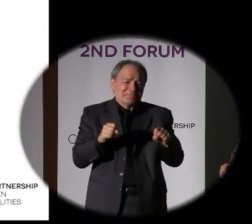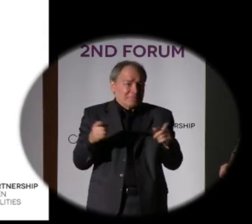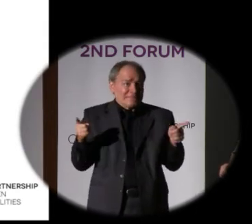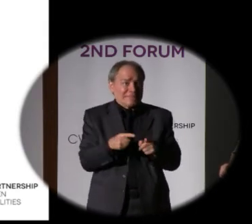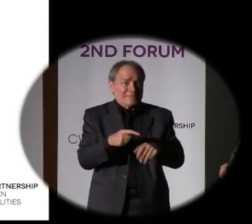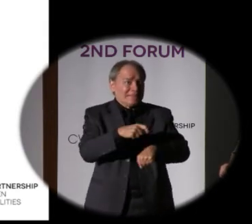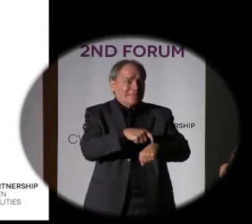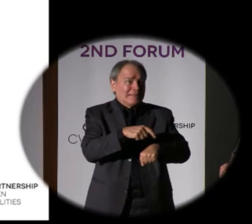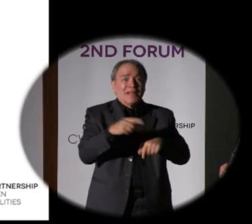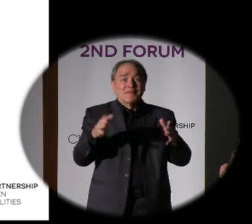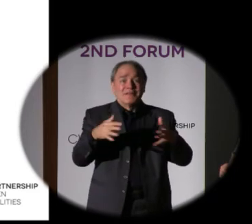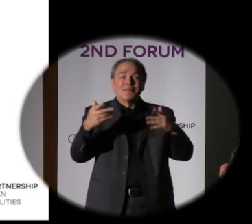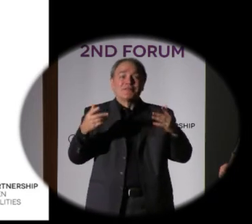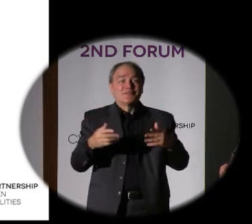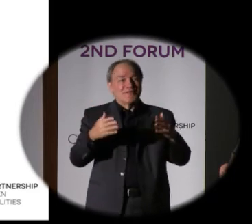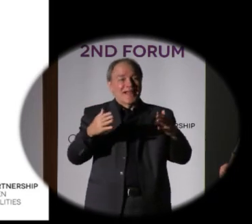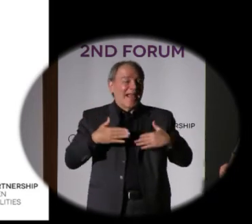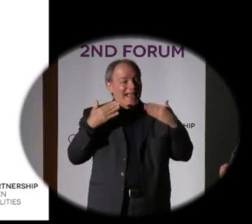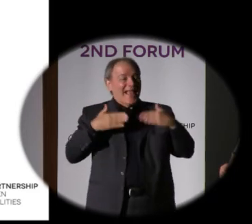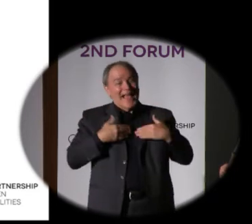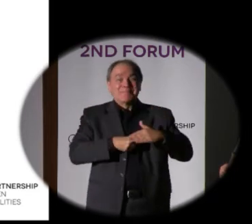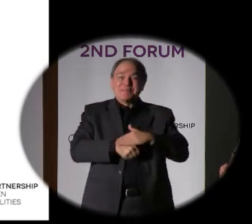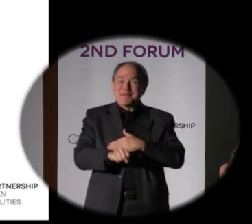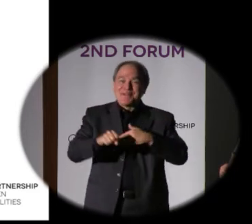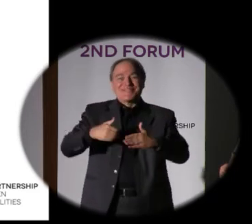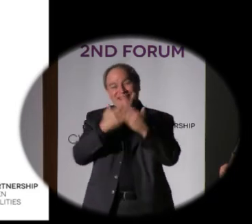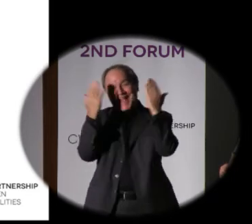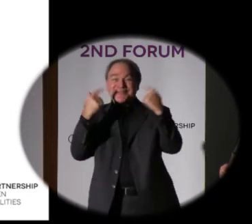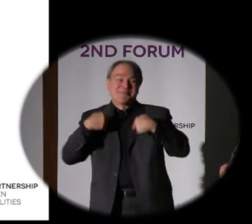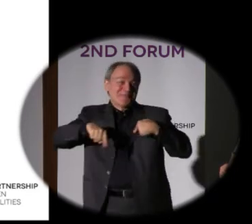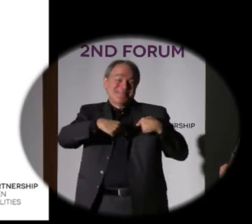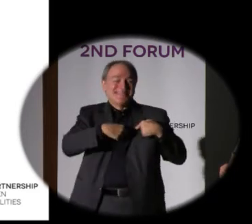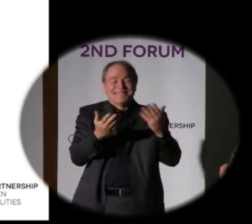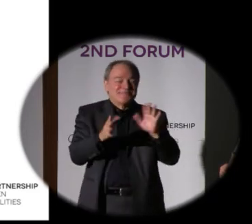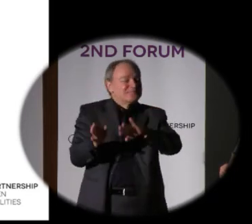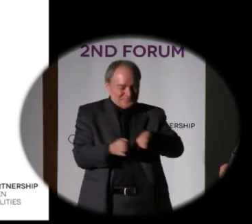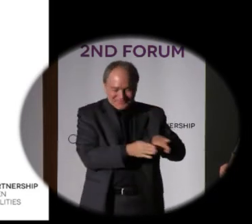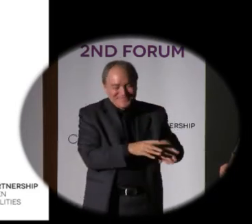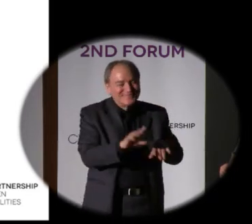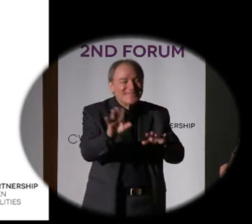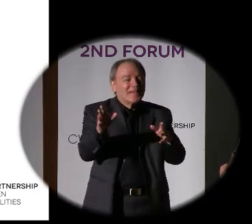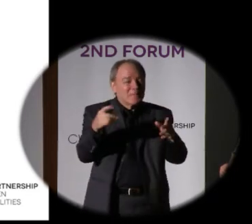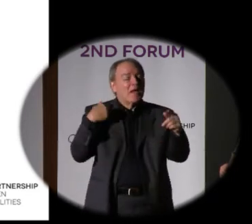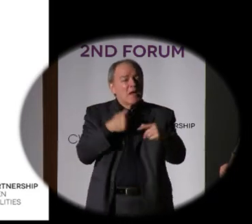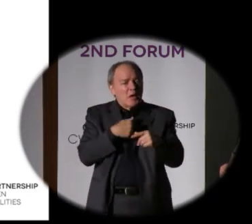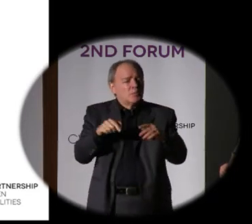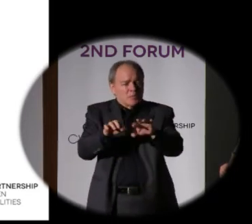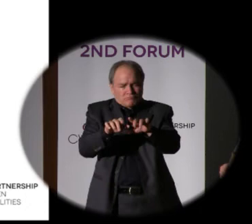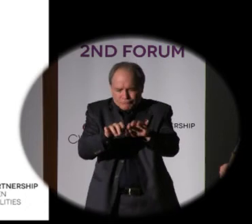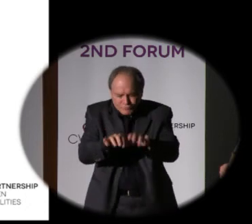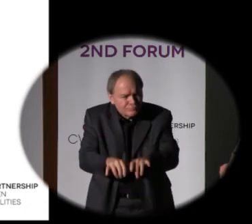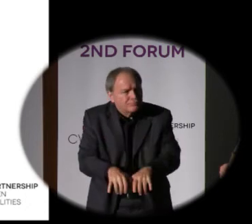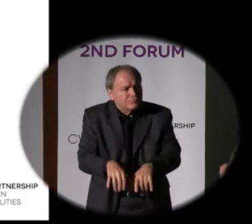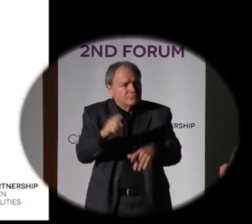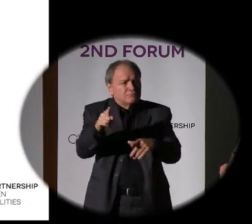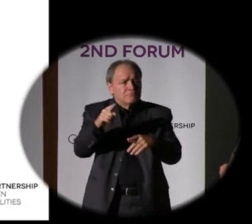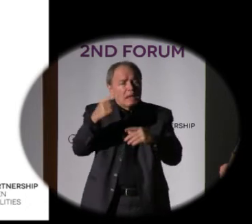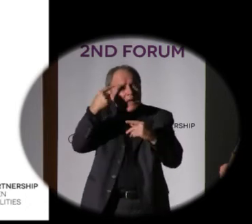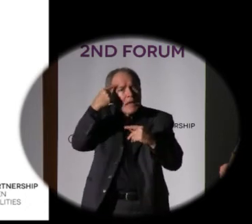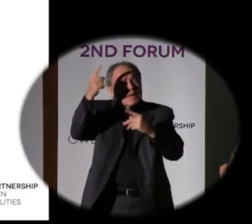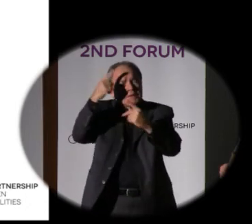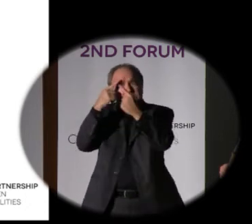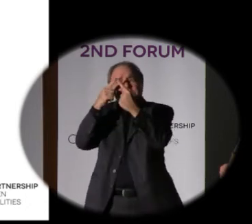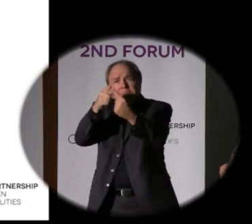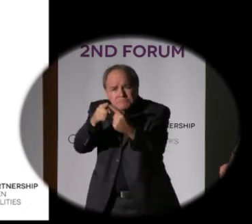and advancing the survey findings. We are drafting our concept note and action plan, and very importantly, we're opening the